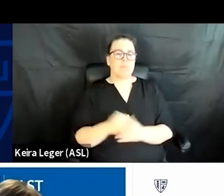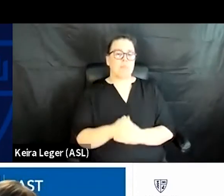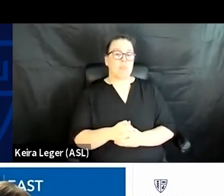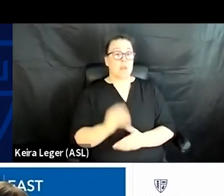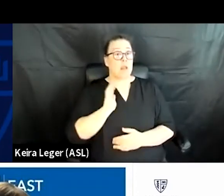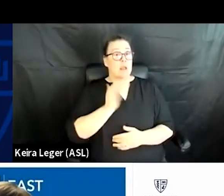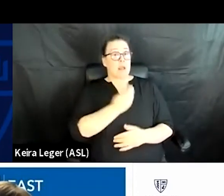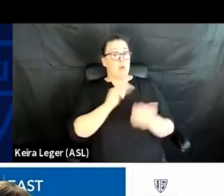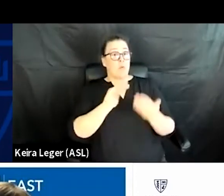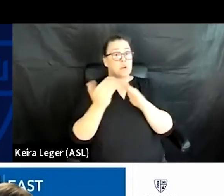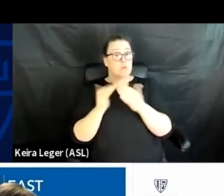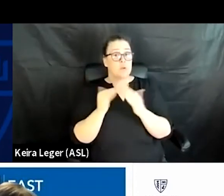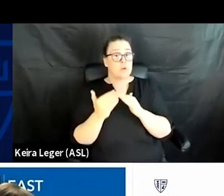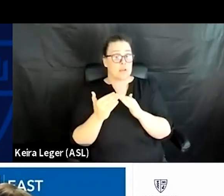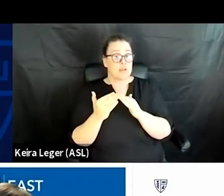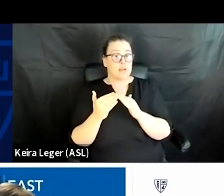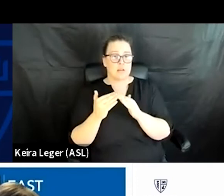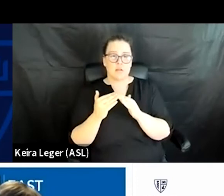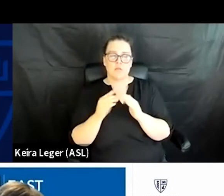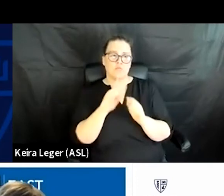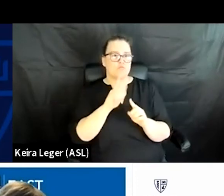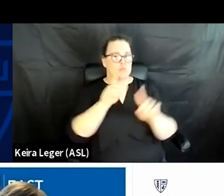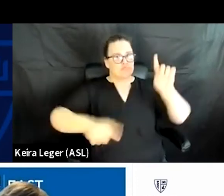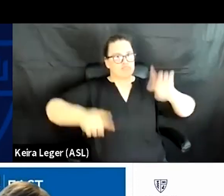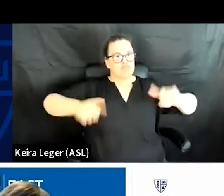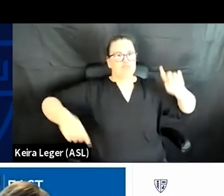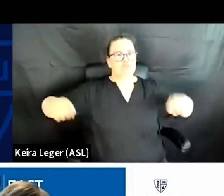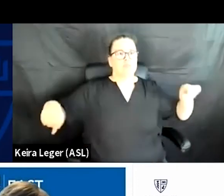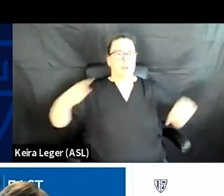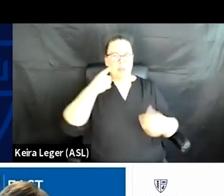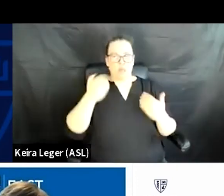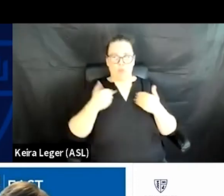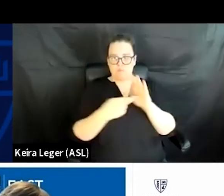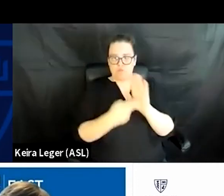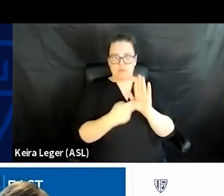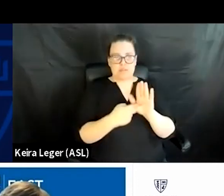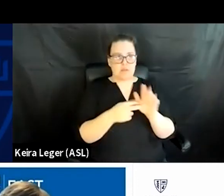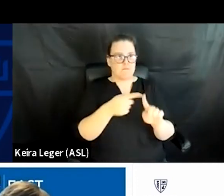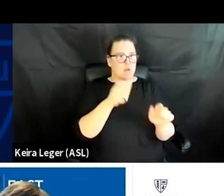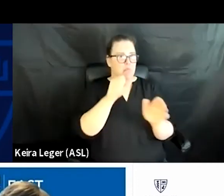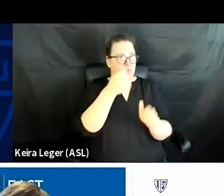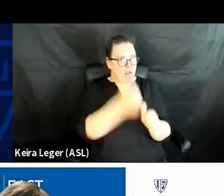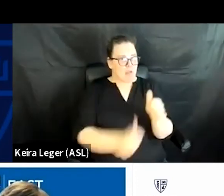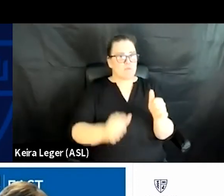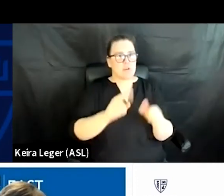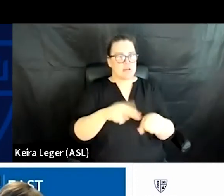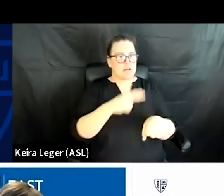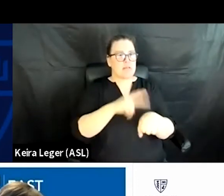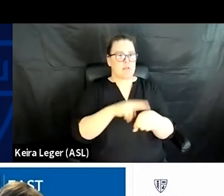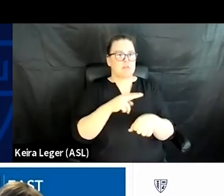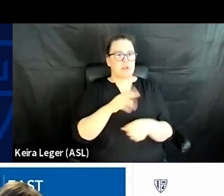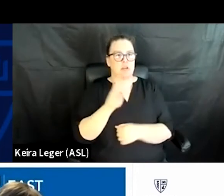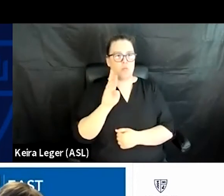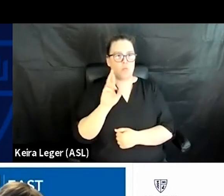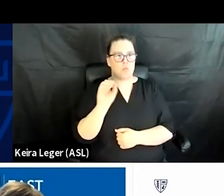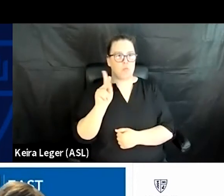our community, we're a very diverse community. I think we have representation of every nation in Brooklyn, and they come